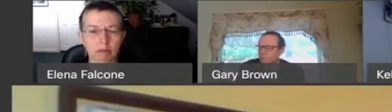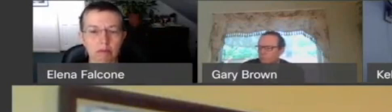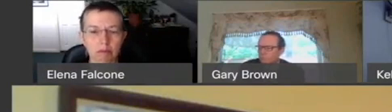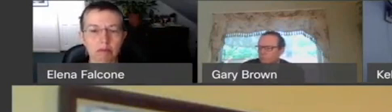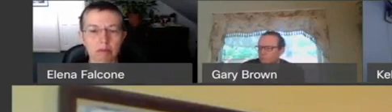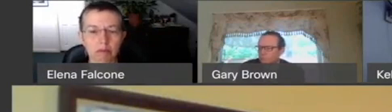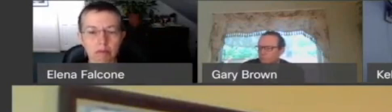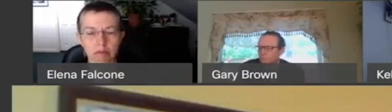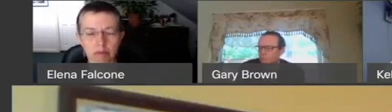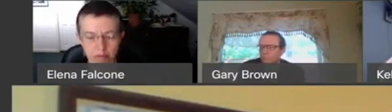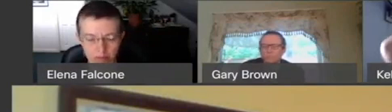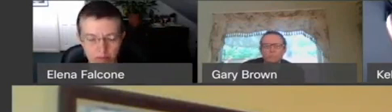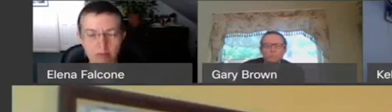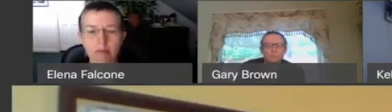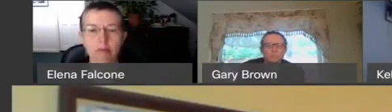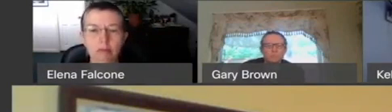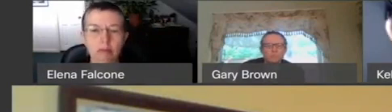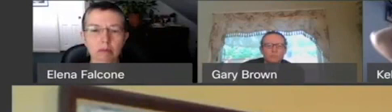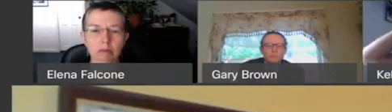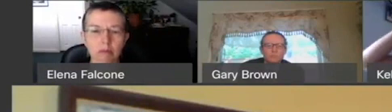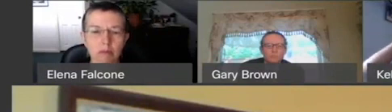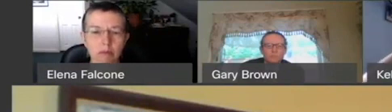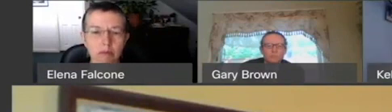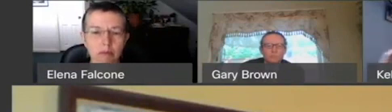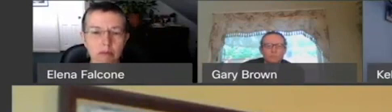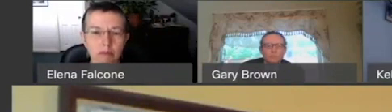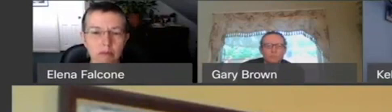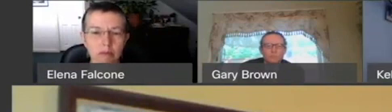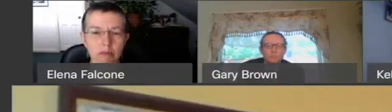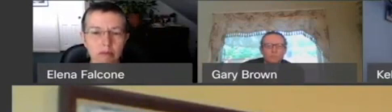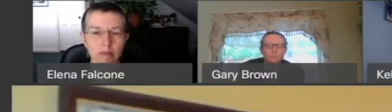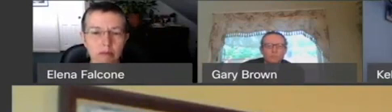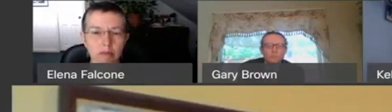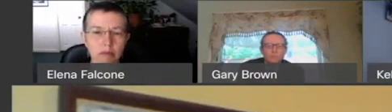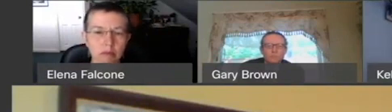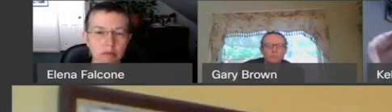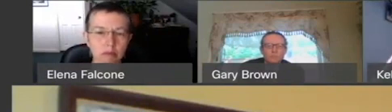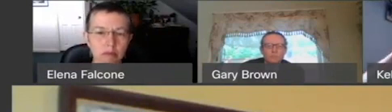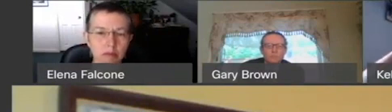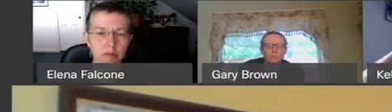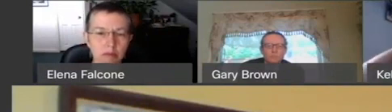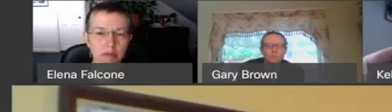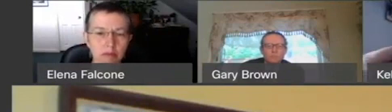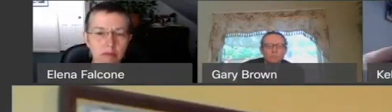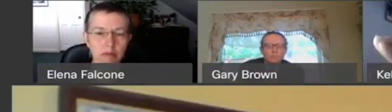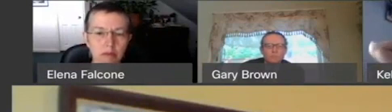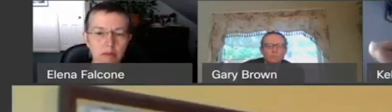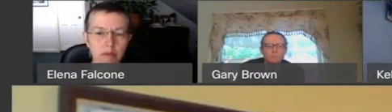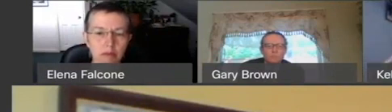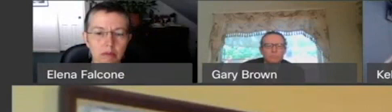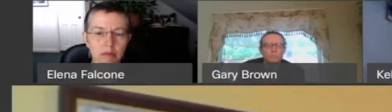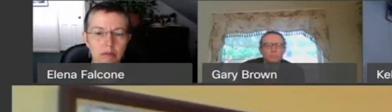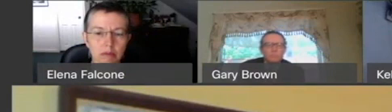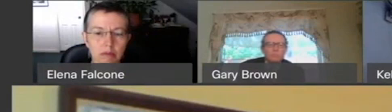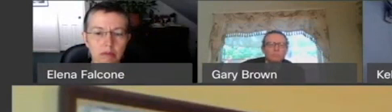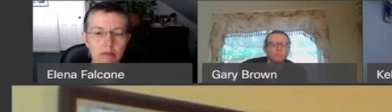gloves. It's not necessary to put the mask back on because you're not in contact with people. Again, remember, the mask